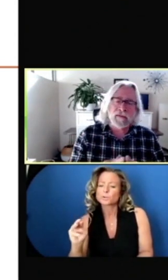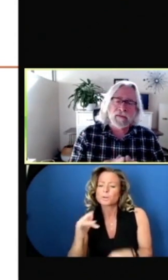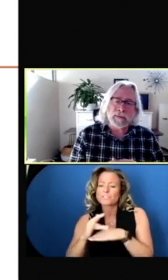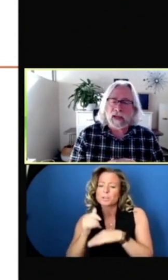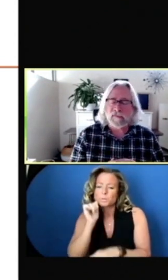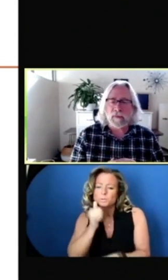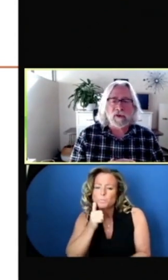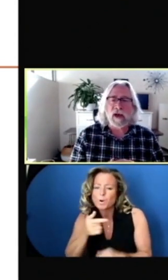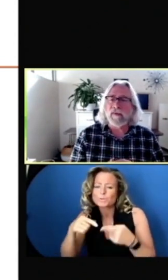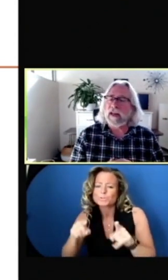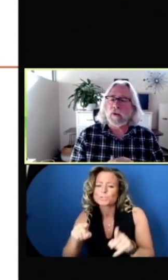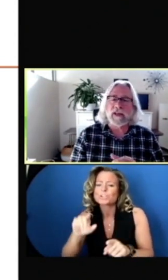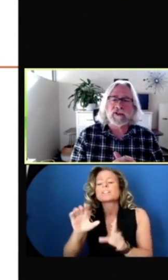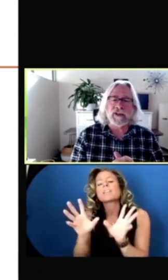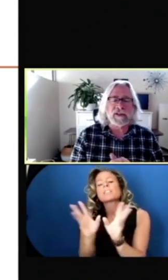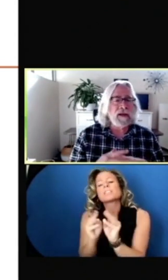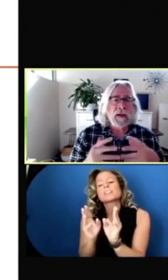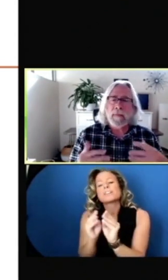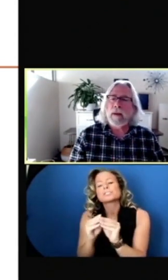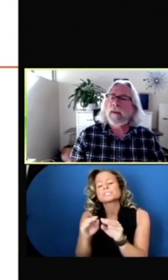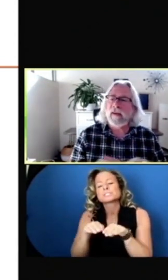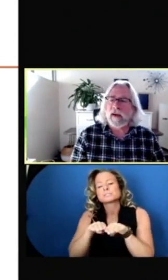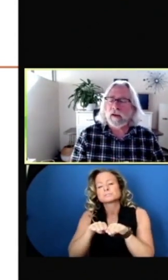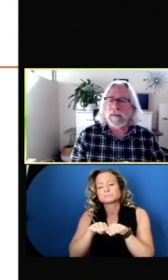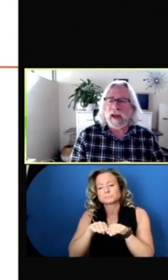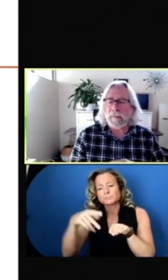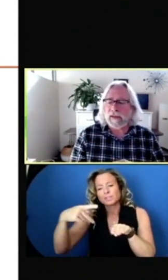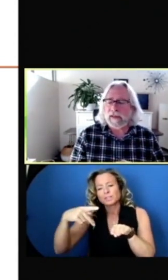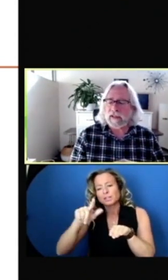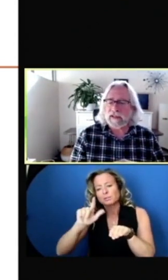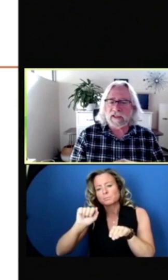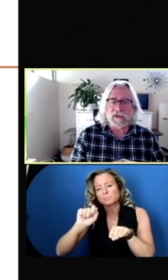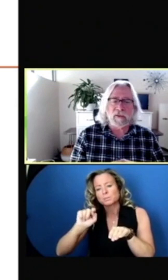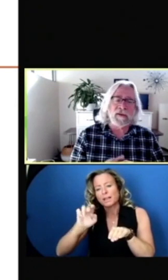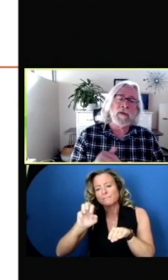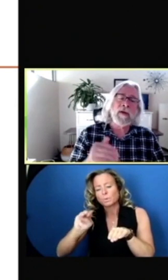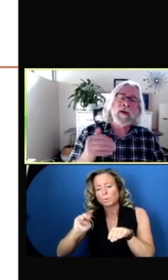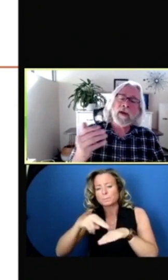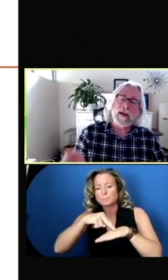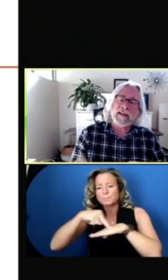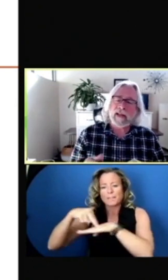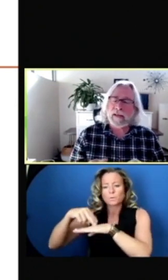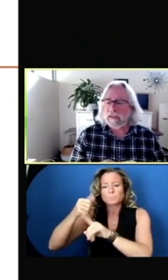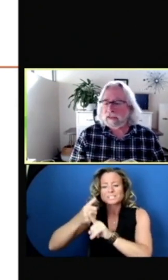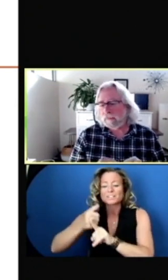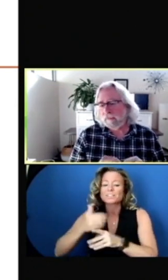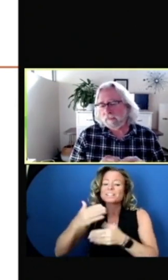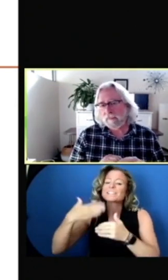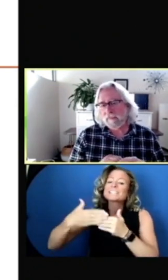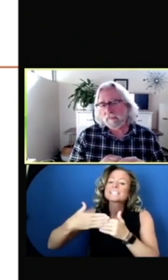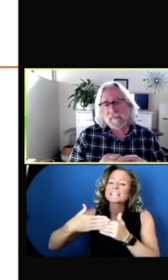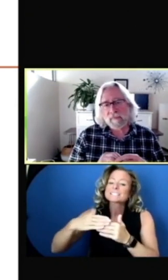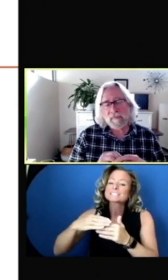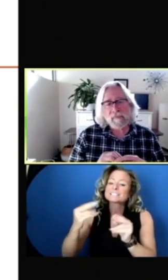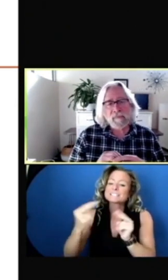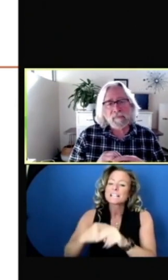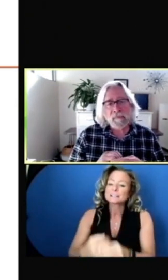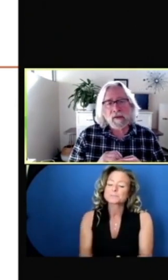on the conference platform. If you have any questions, pop by there. We'd be happy to discuss this with you. Next slide, please.